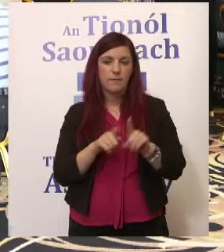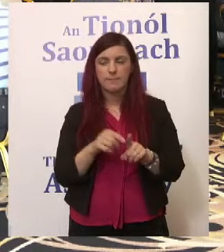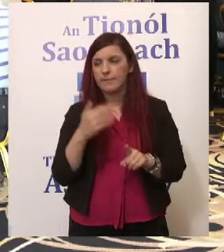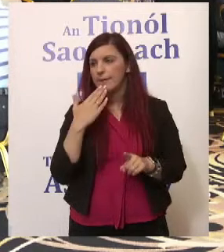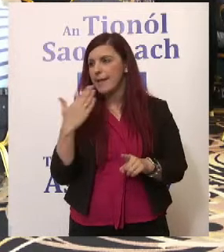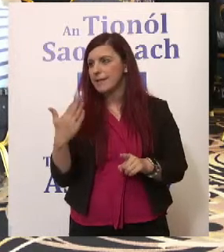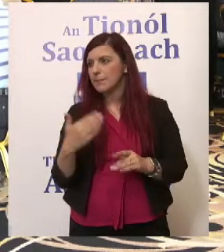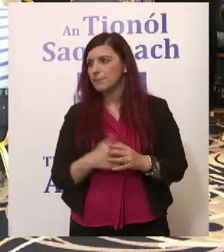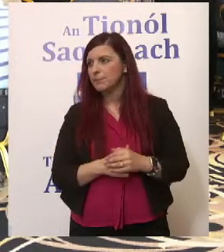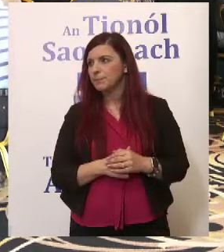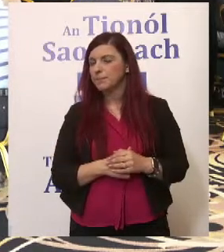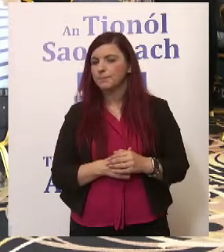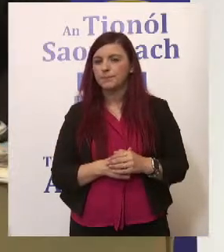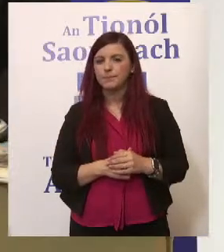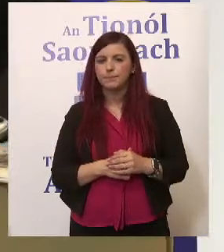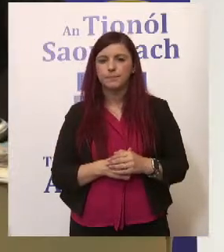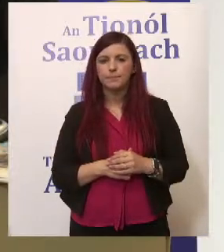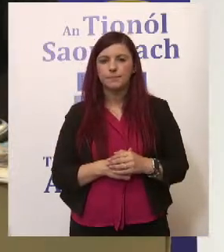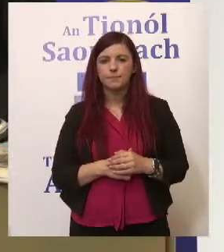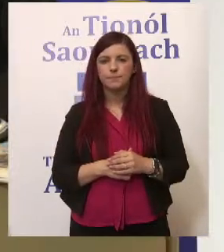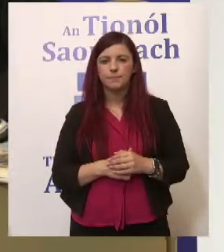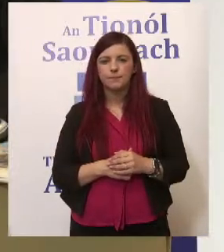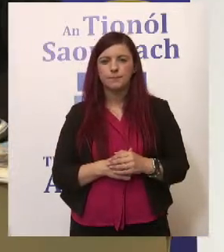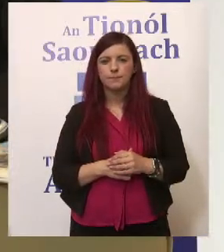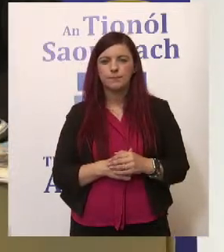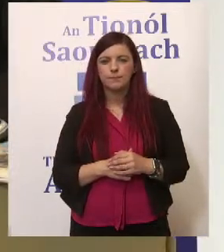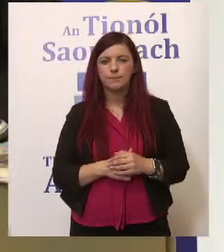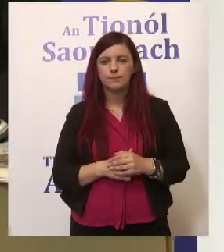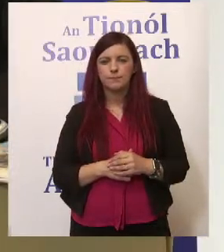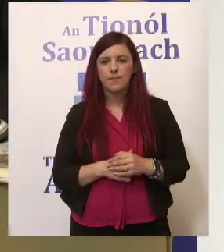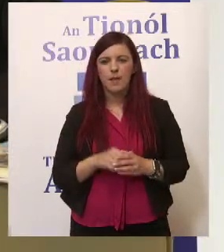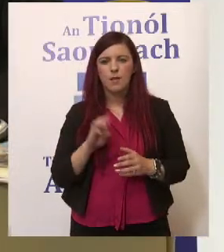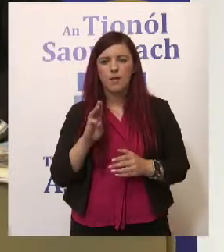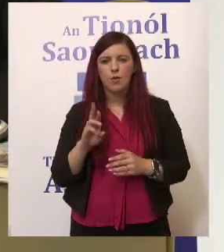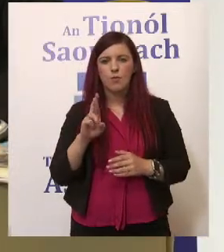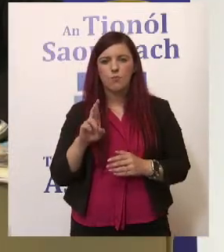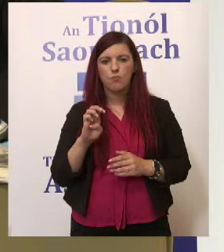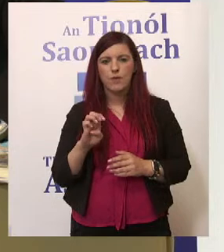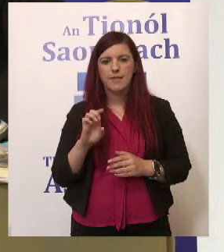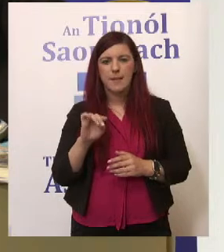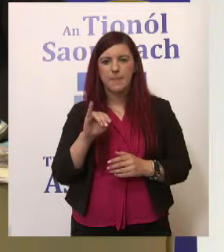Thanks for that question from table 12. Just it's a participatory